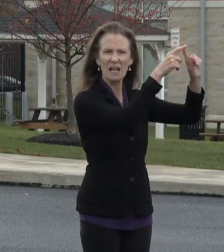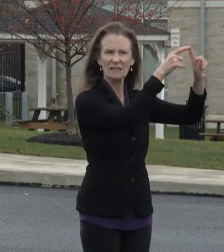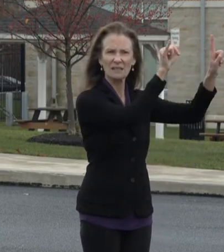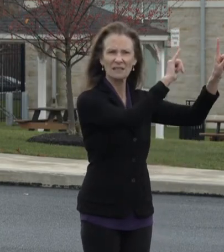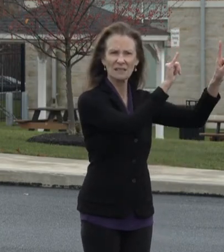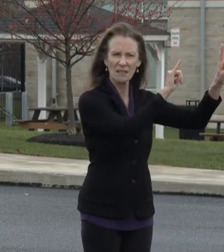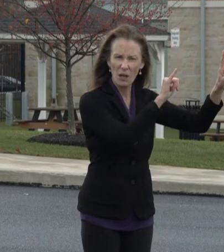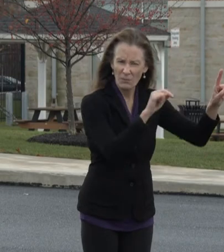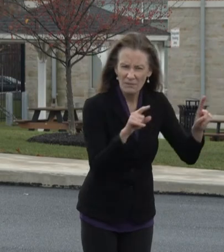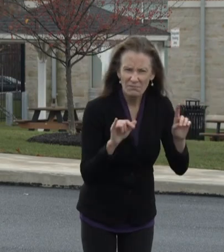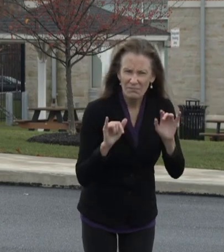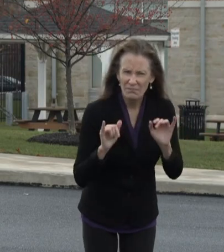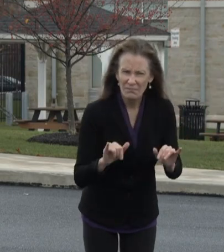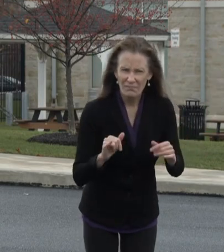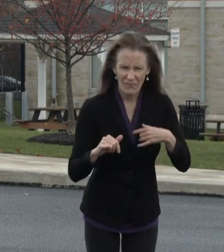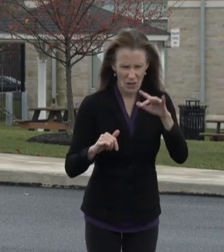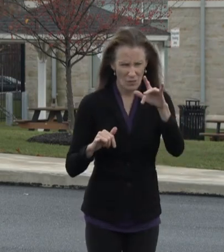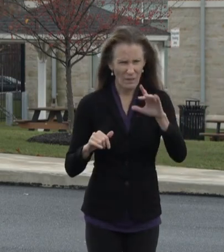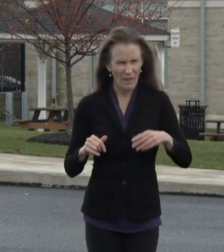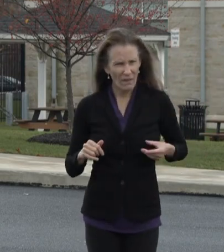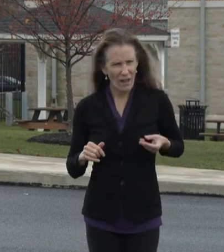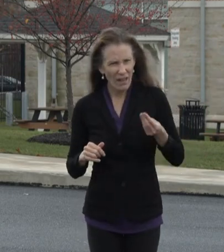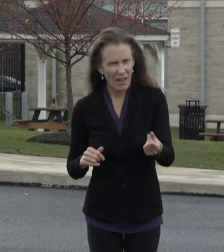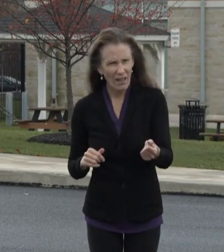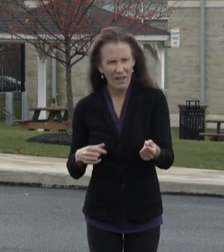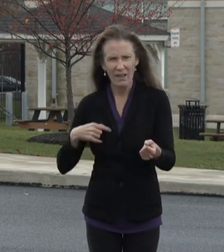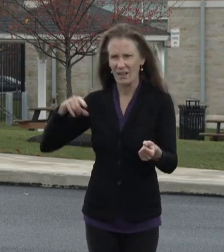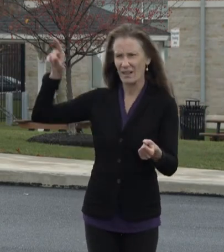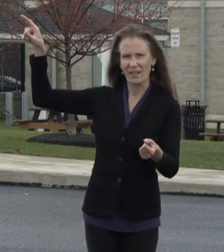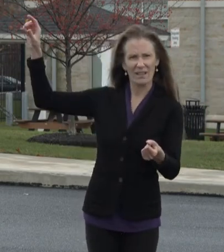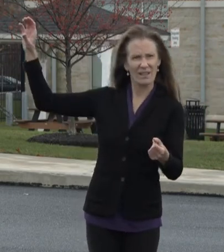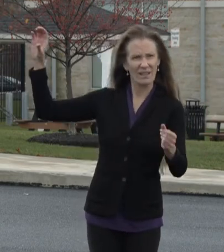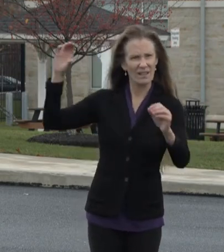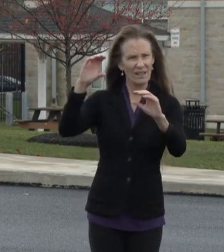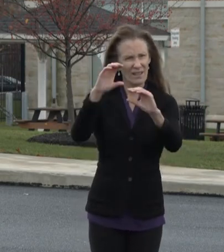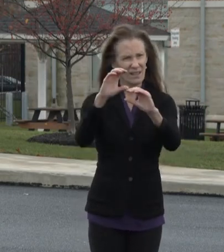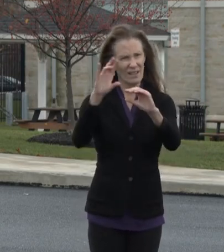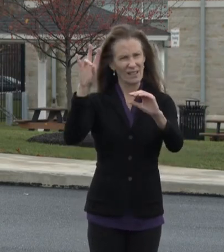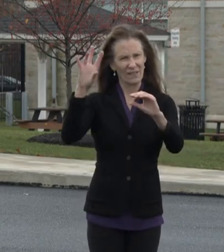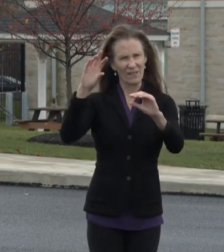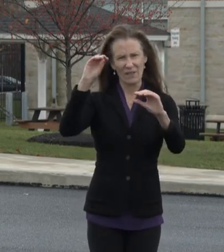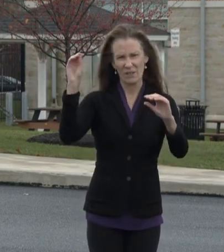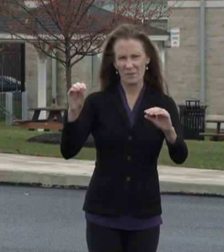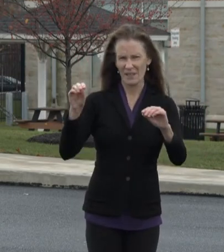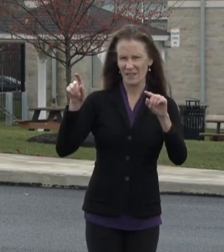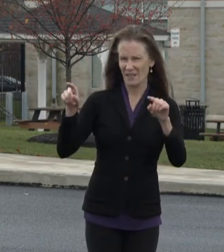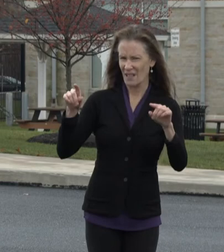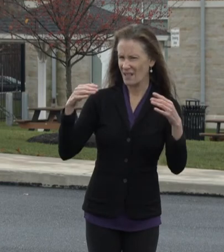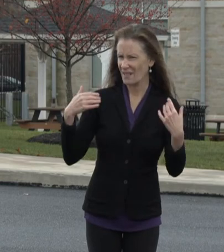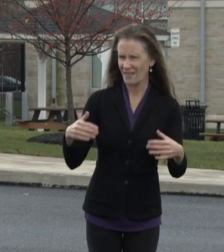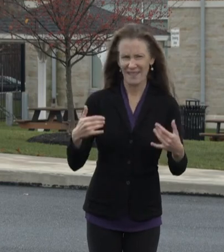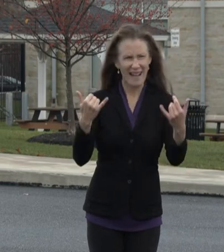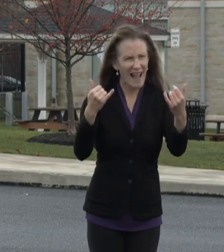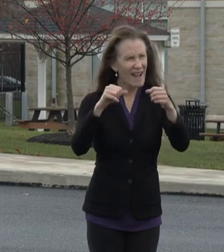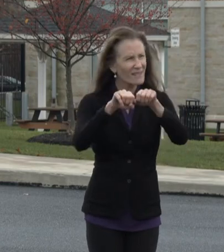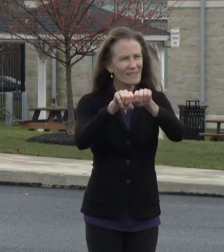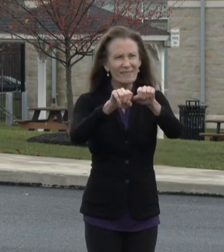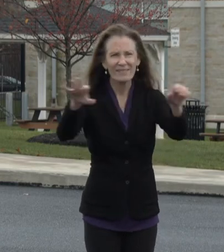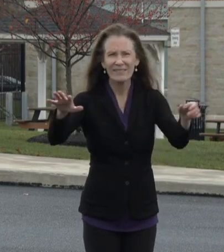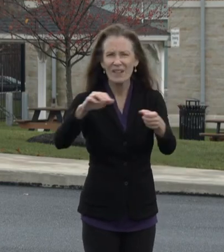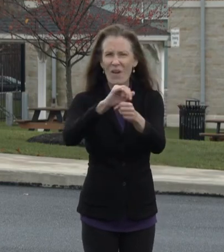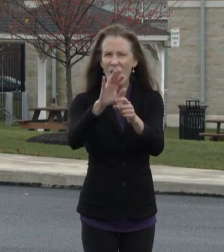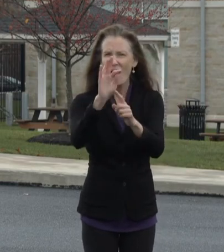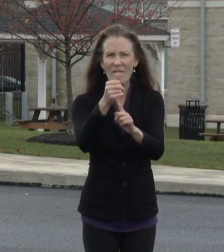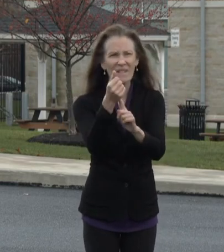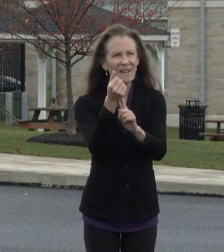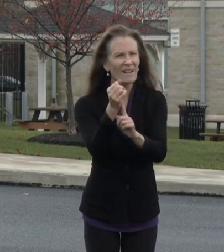they were usually the states that had significant outbreaks at that time. So since June up until this point, we have